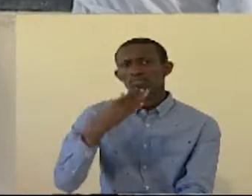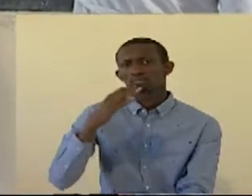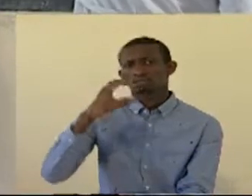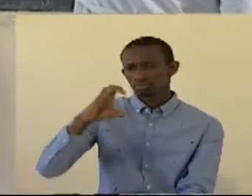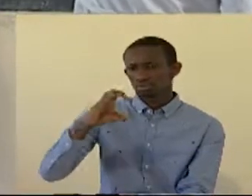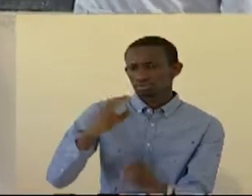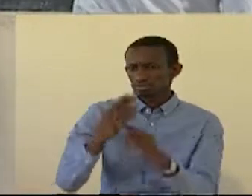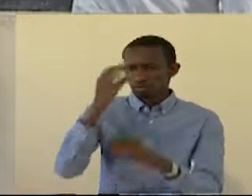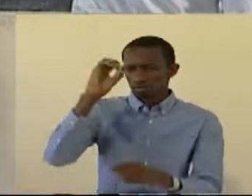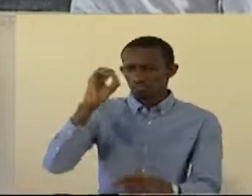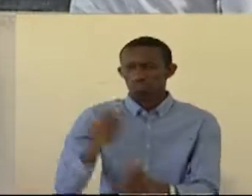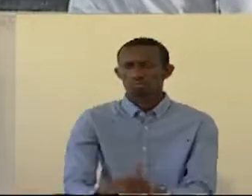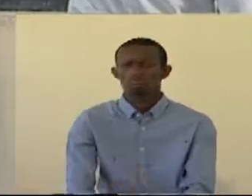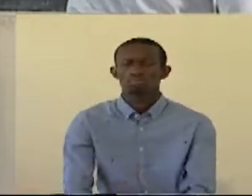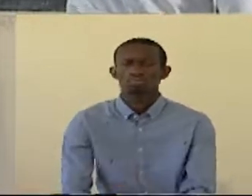CH3CO,